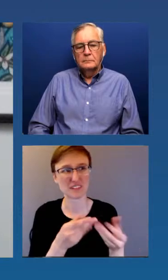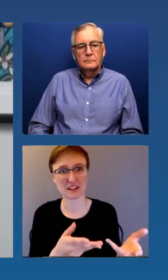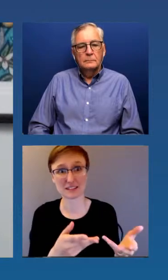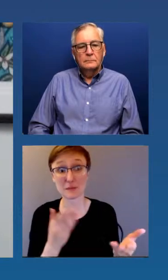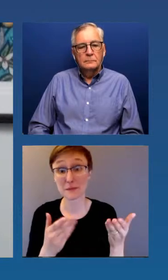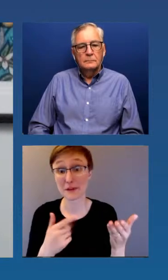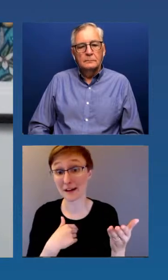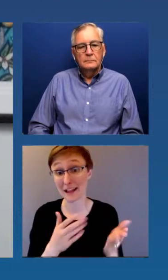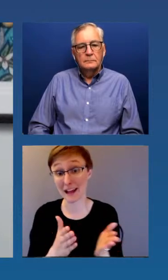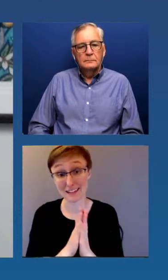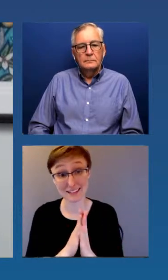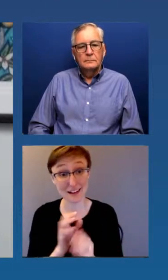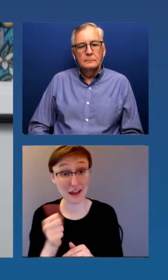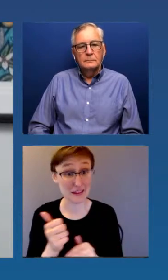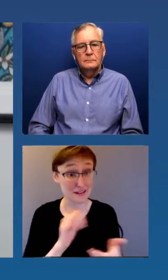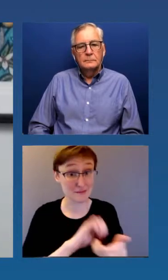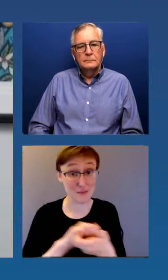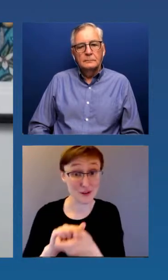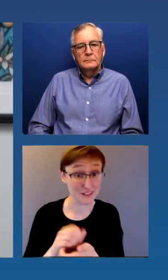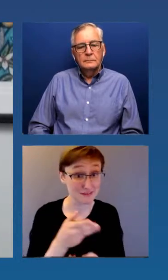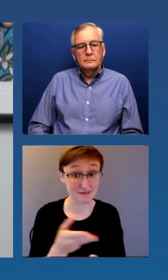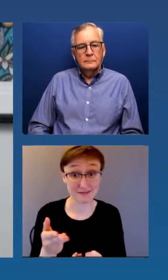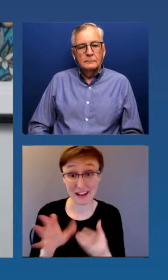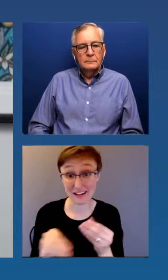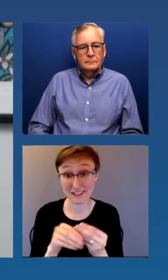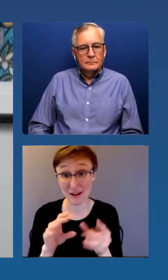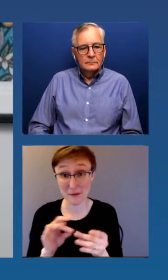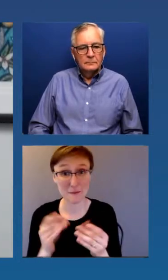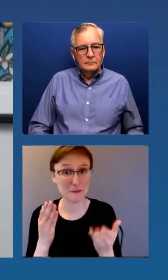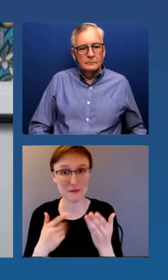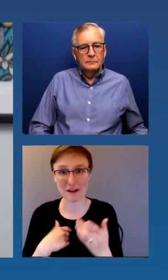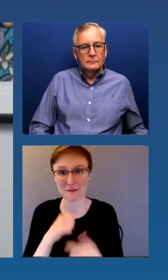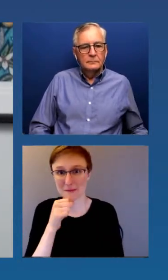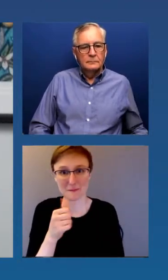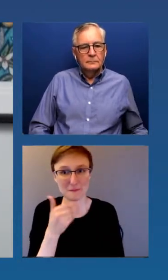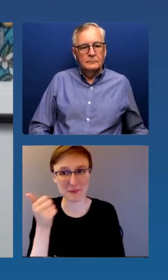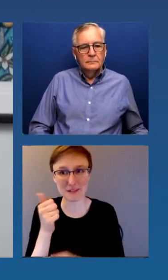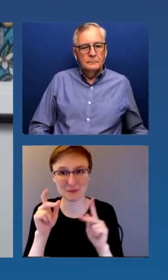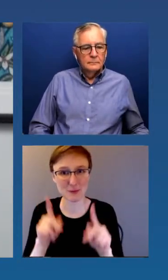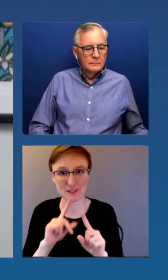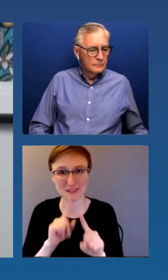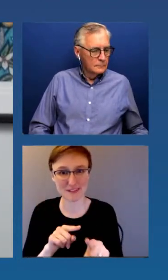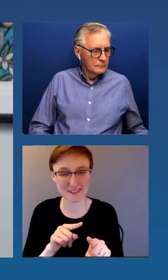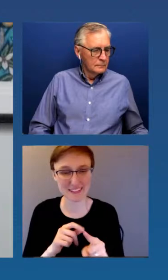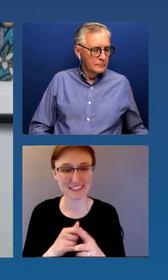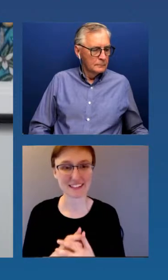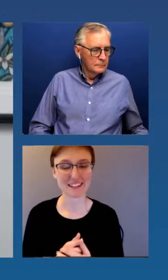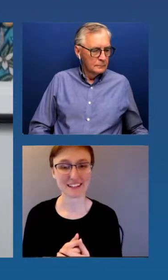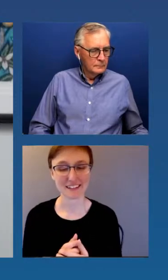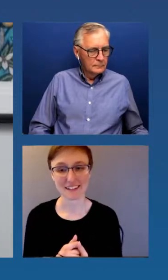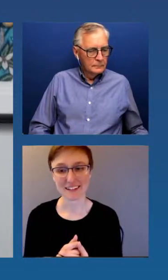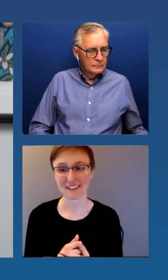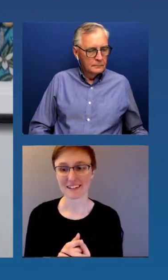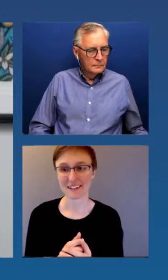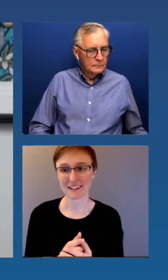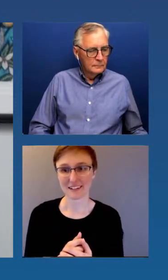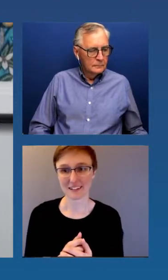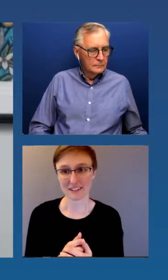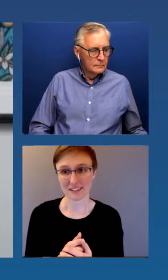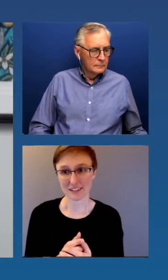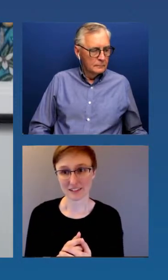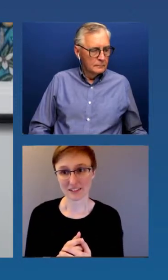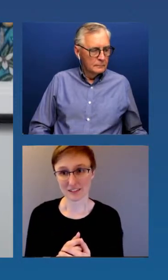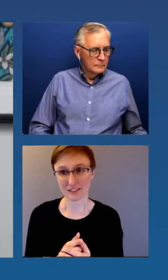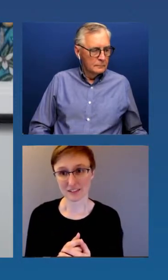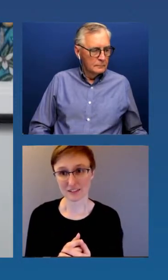on success. Maybe I'm not the best person to speak to this. We have